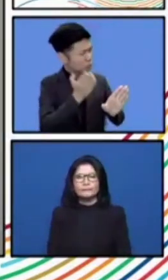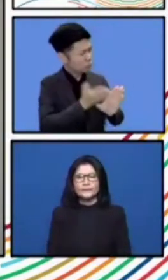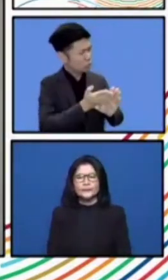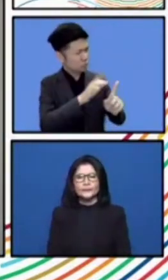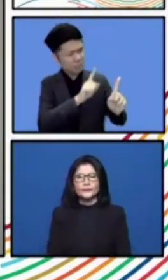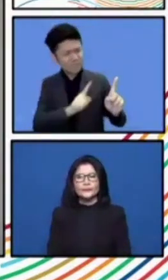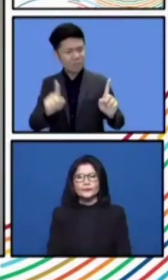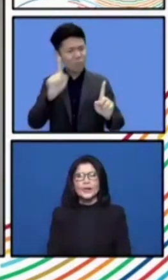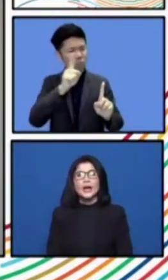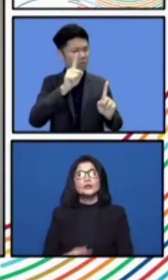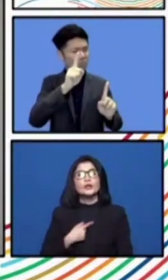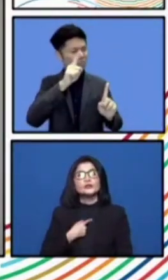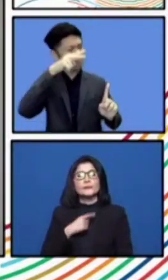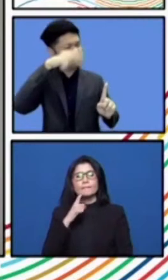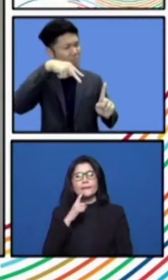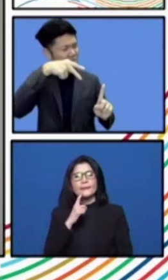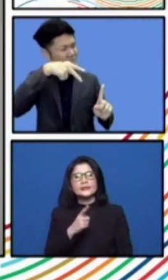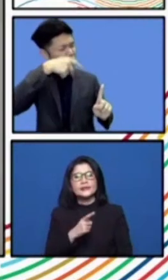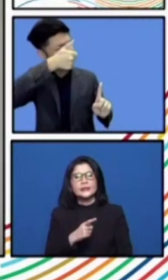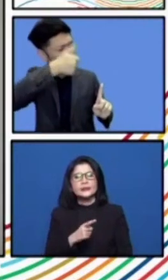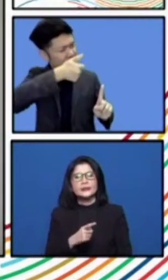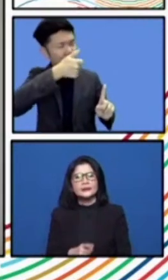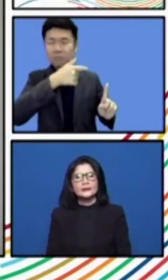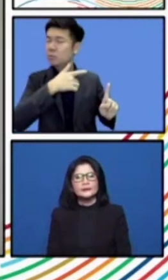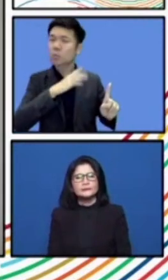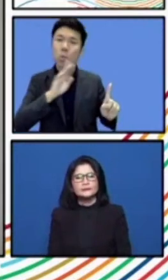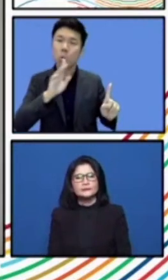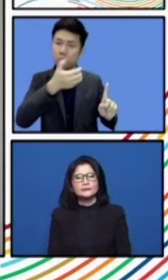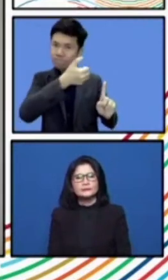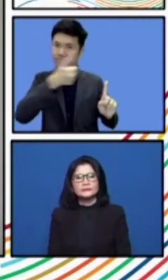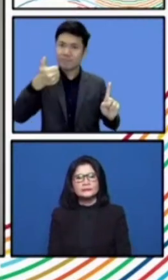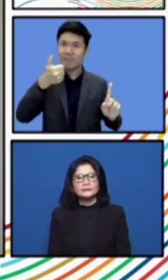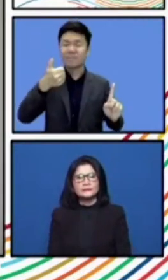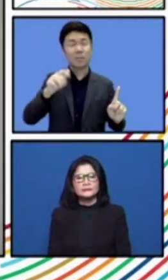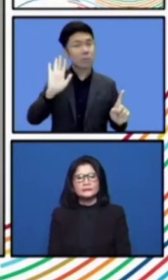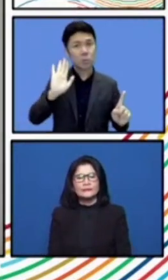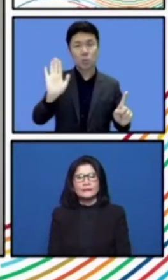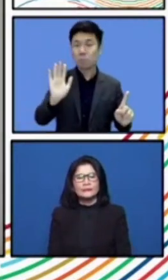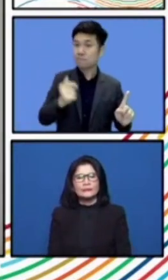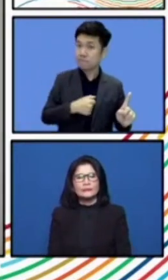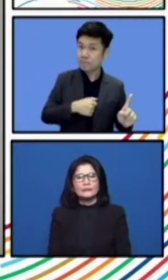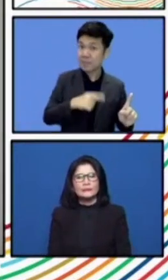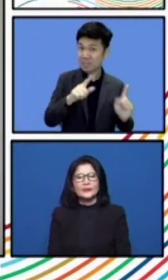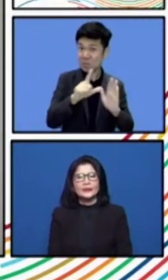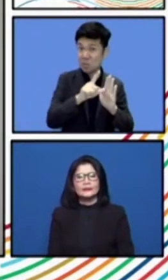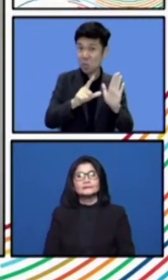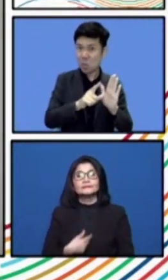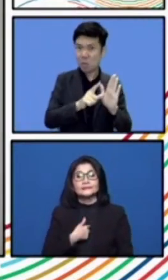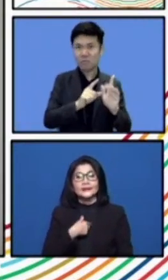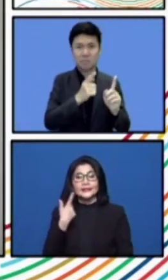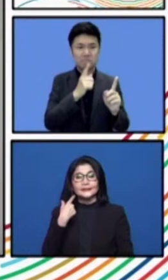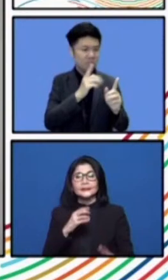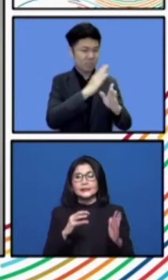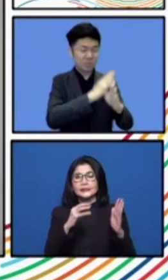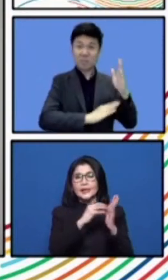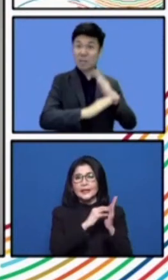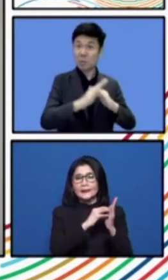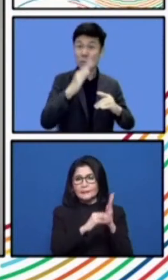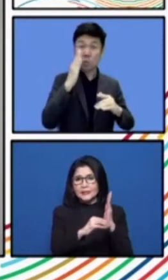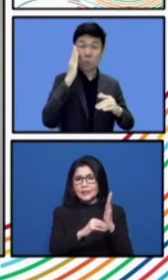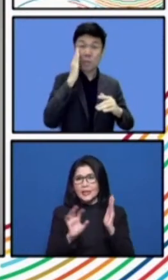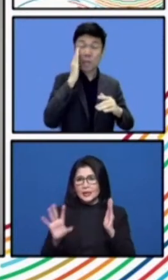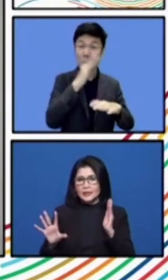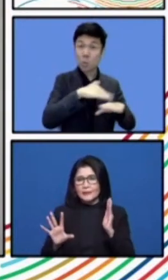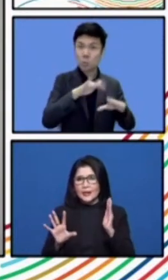learning impairments um and I think Article 5 you know these are core human rights principles I guess of